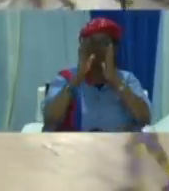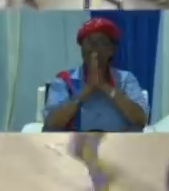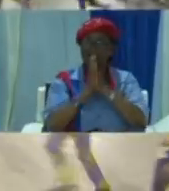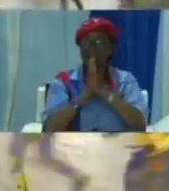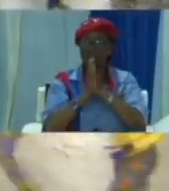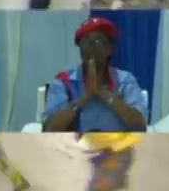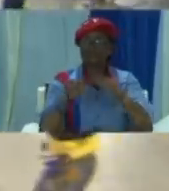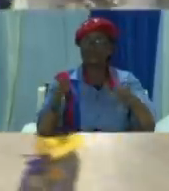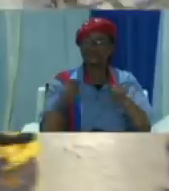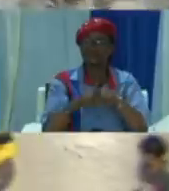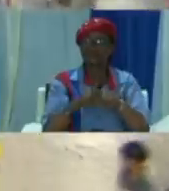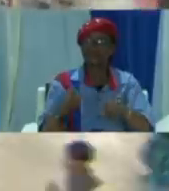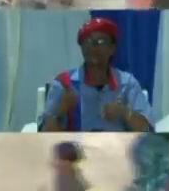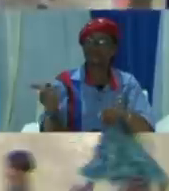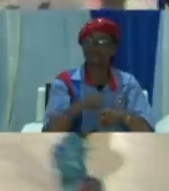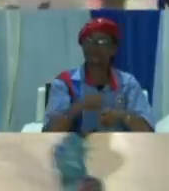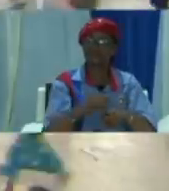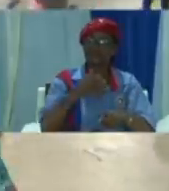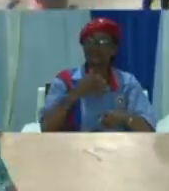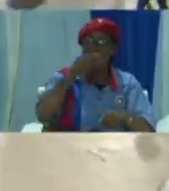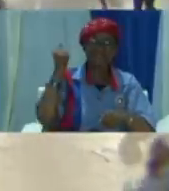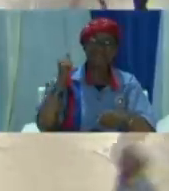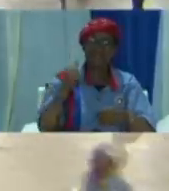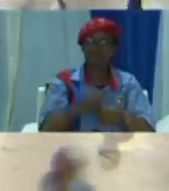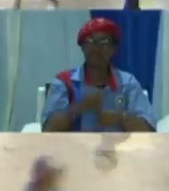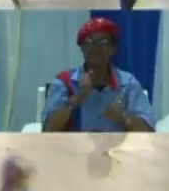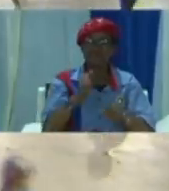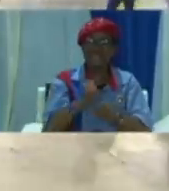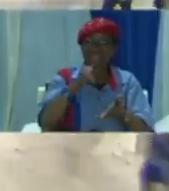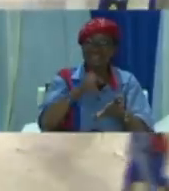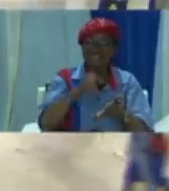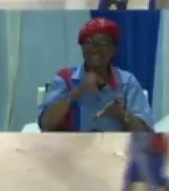So you better make it intense.